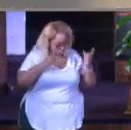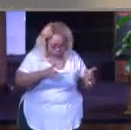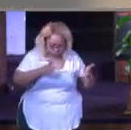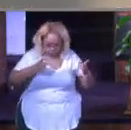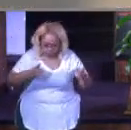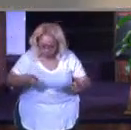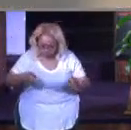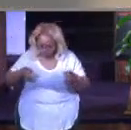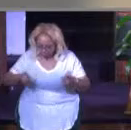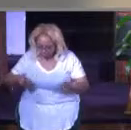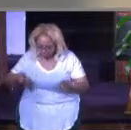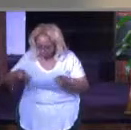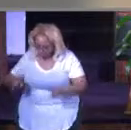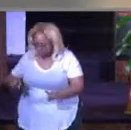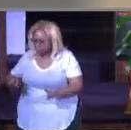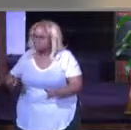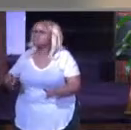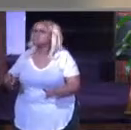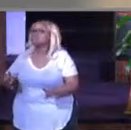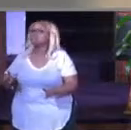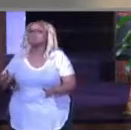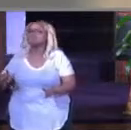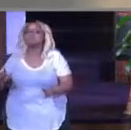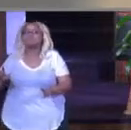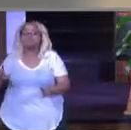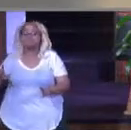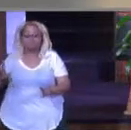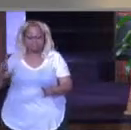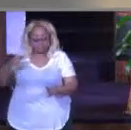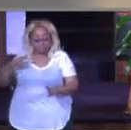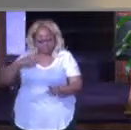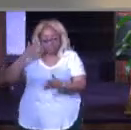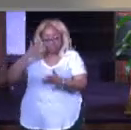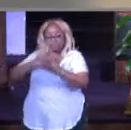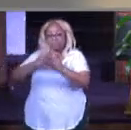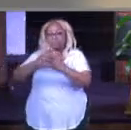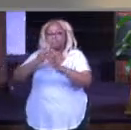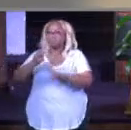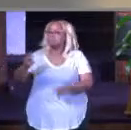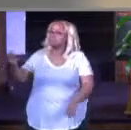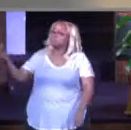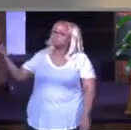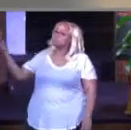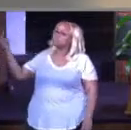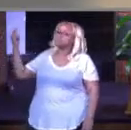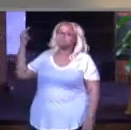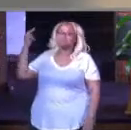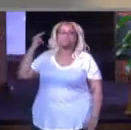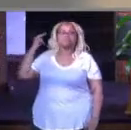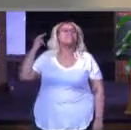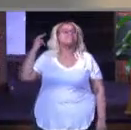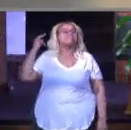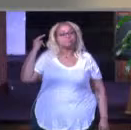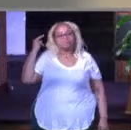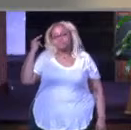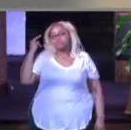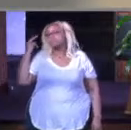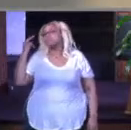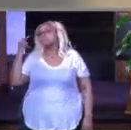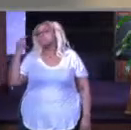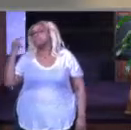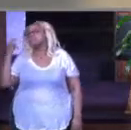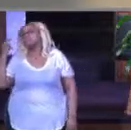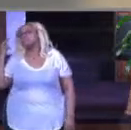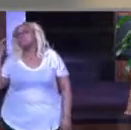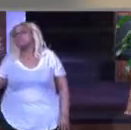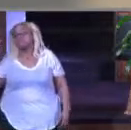things start happening. Yeah. When I stop looking at back then,